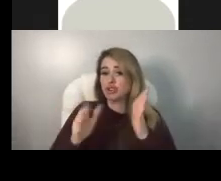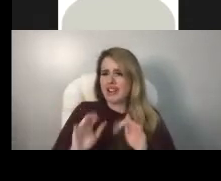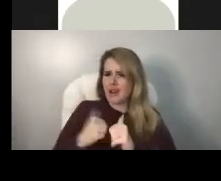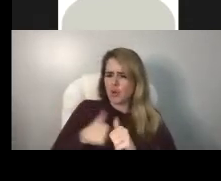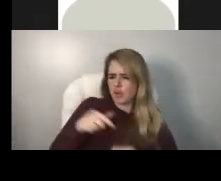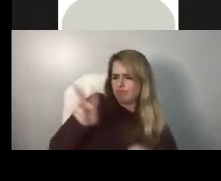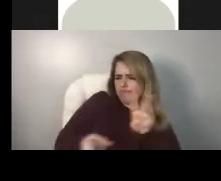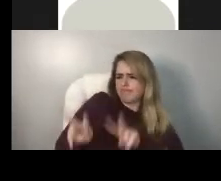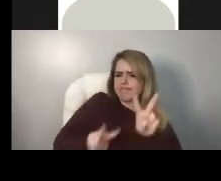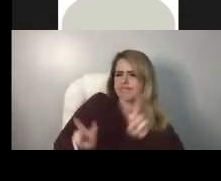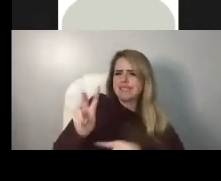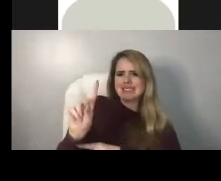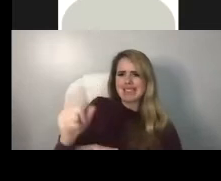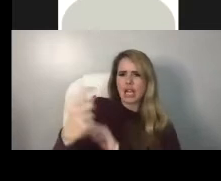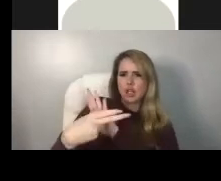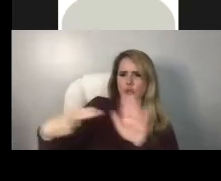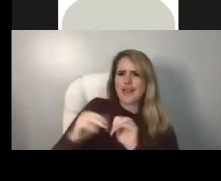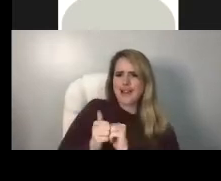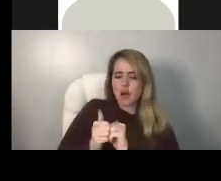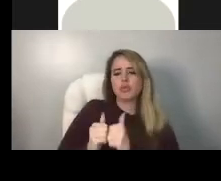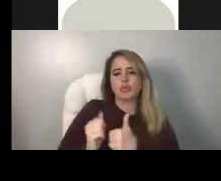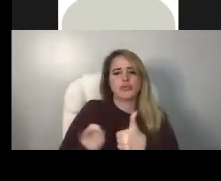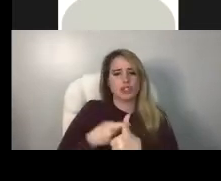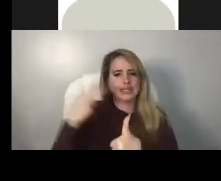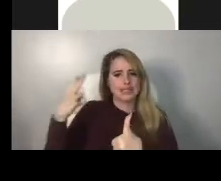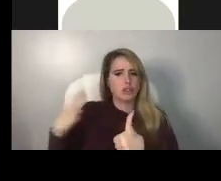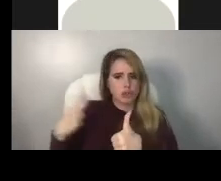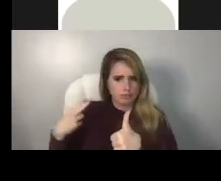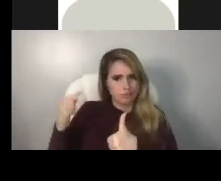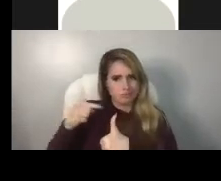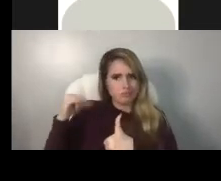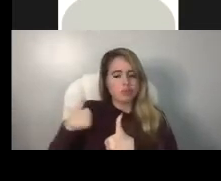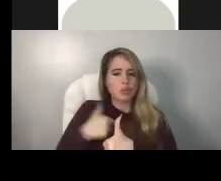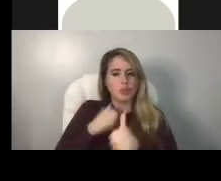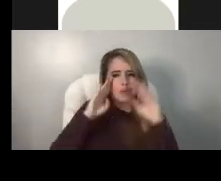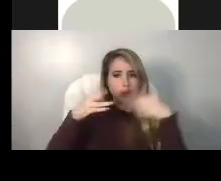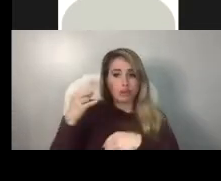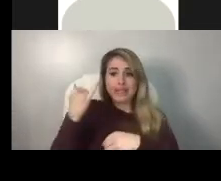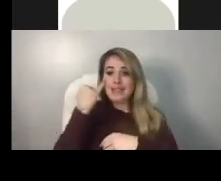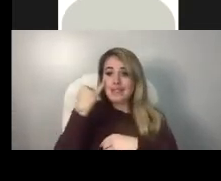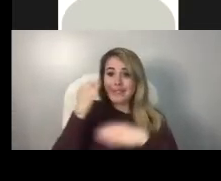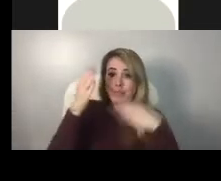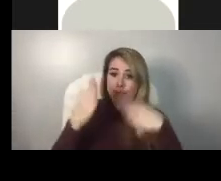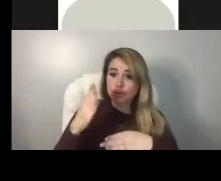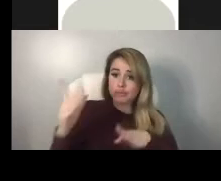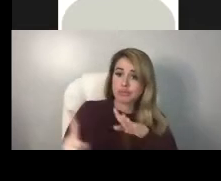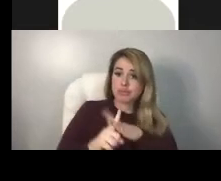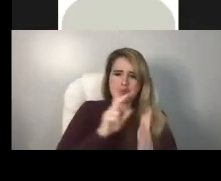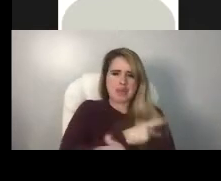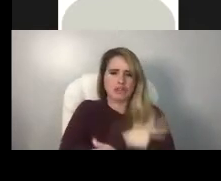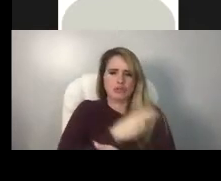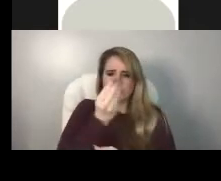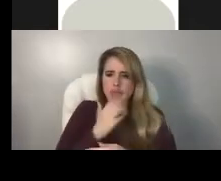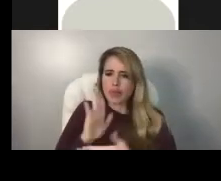one most important thing is a history. Once a patient tells me their story, usually you have a pretty